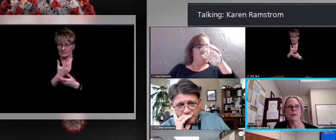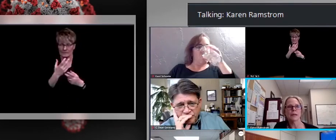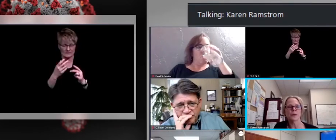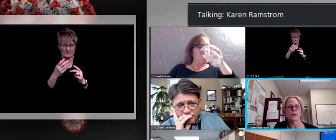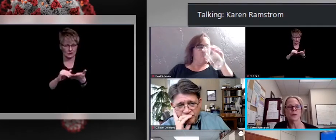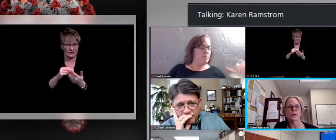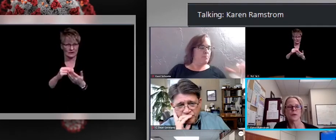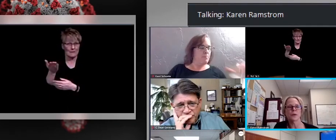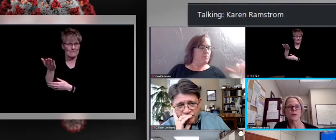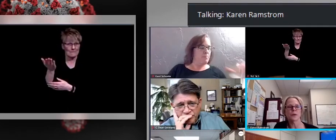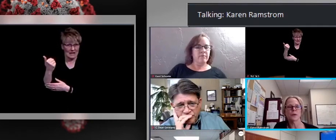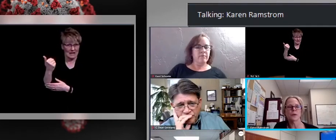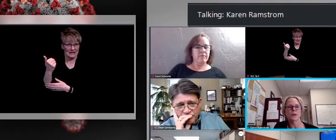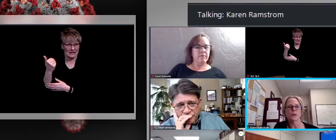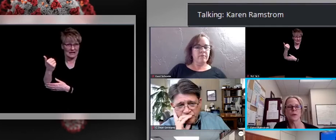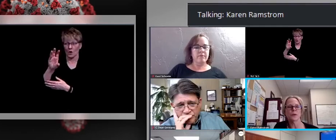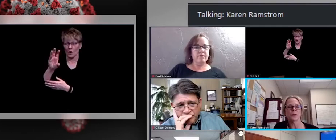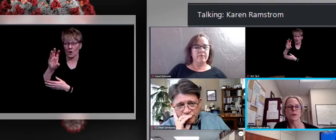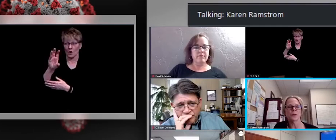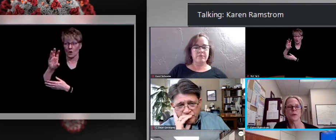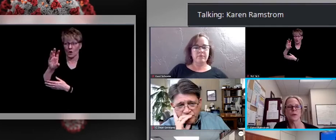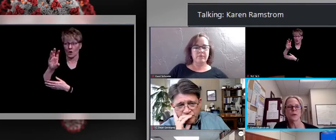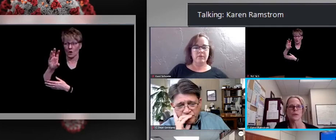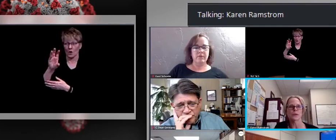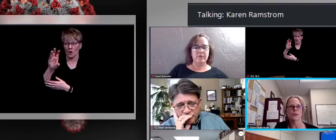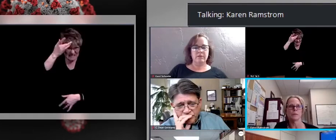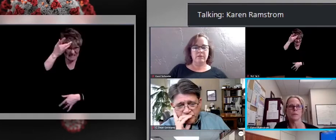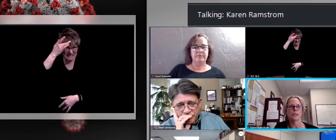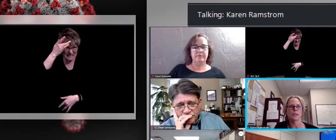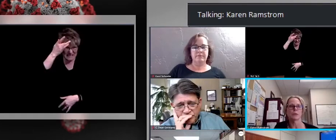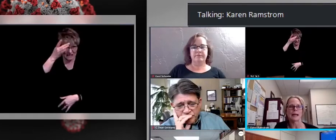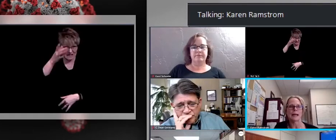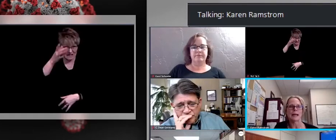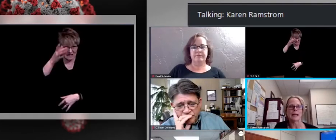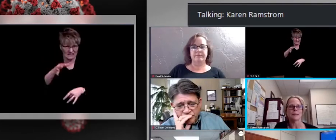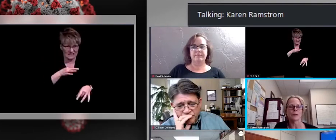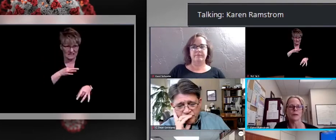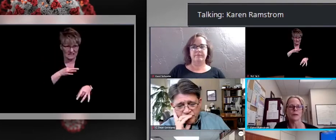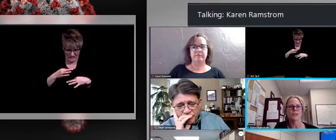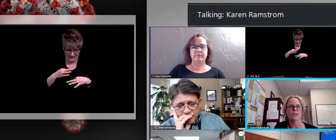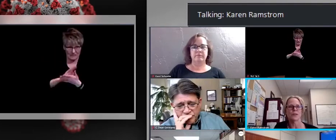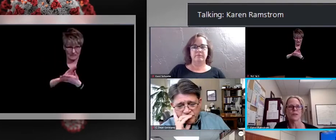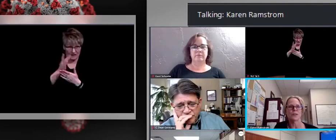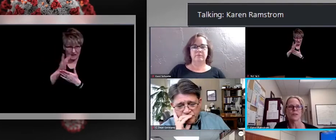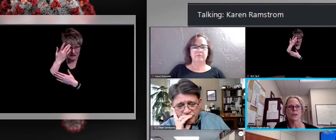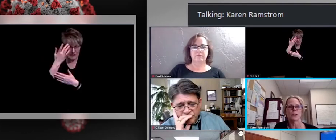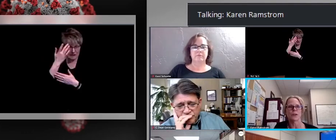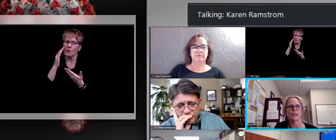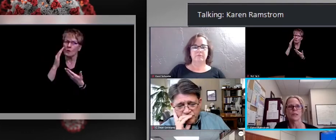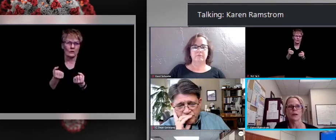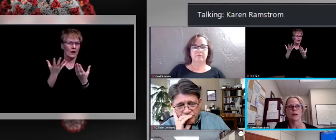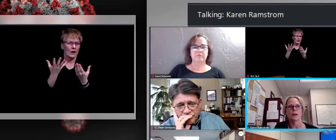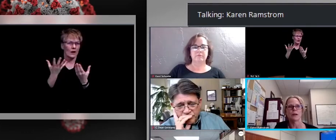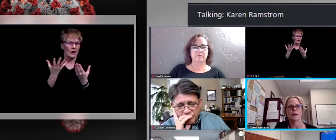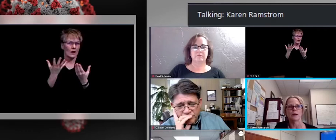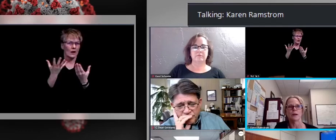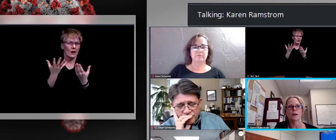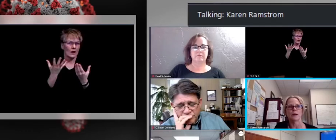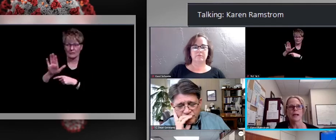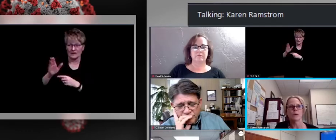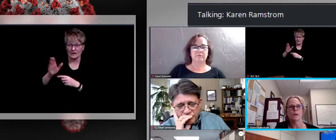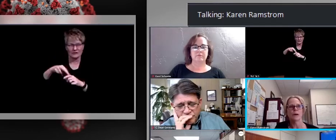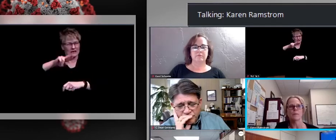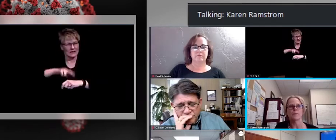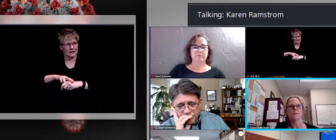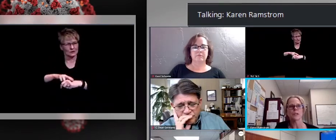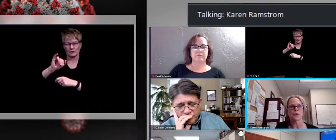in part because we don't really know how long natural immunity will last. And we also know that there's variability in